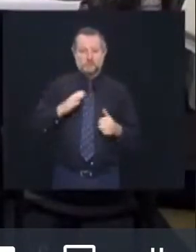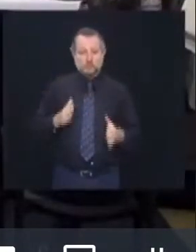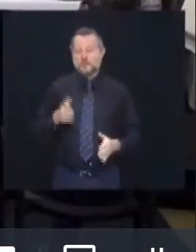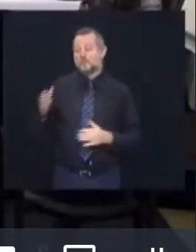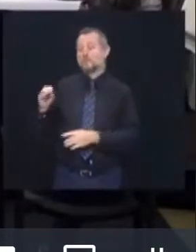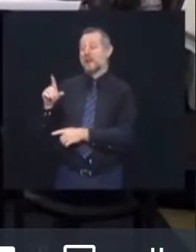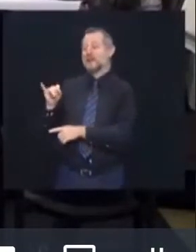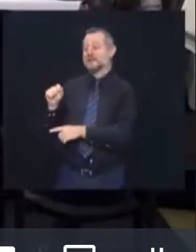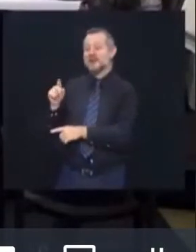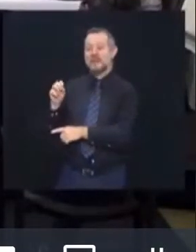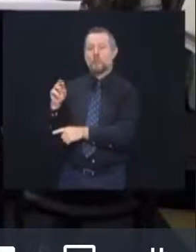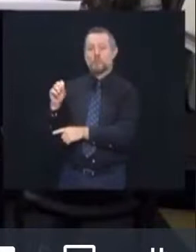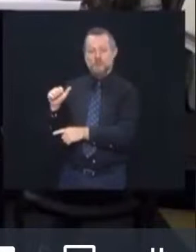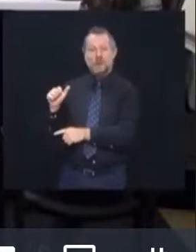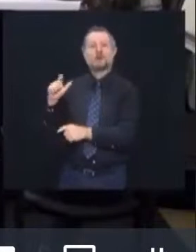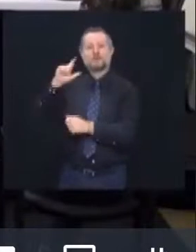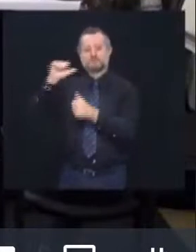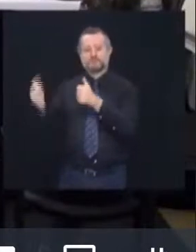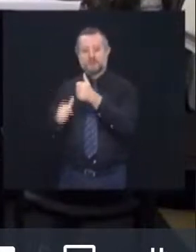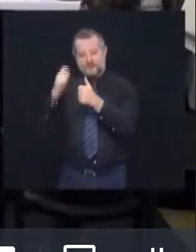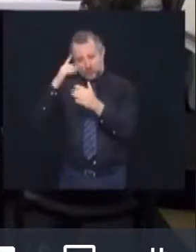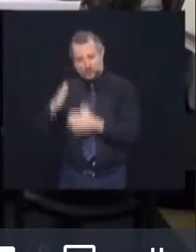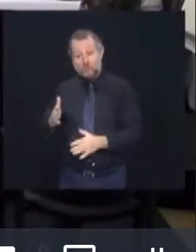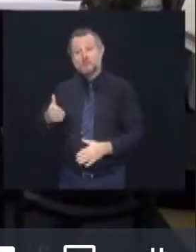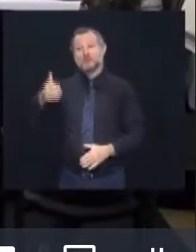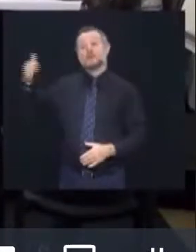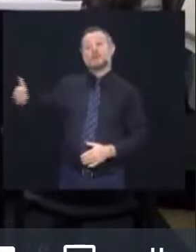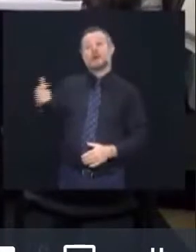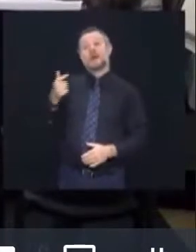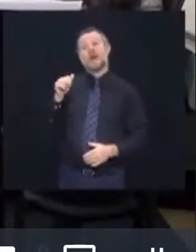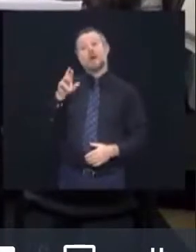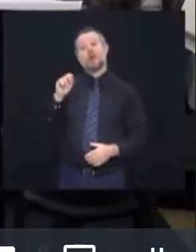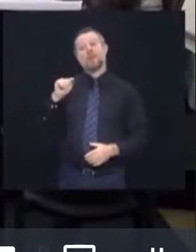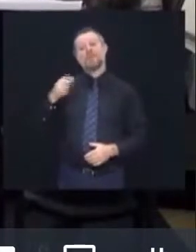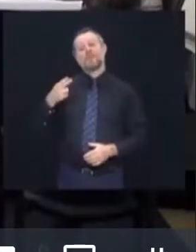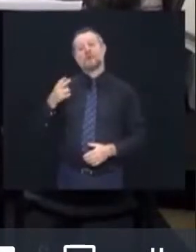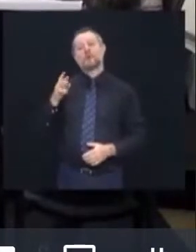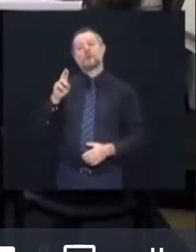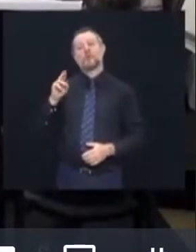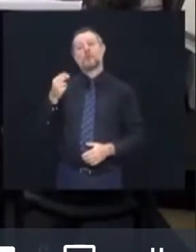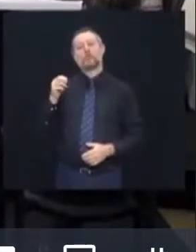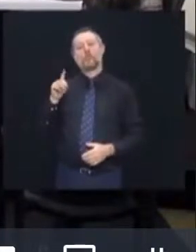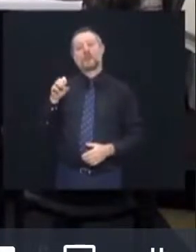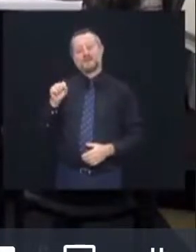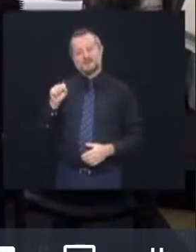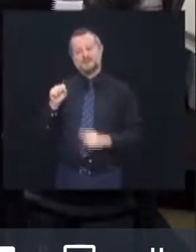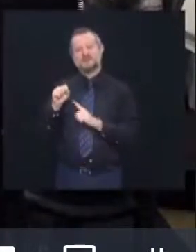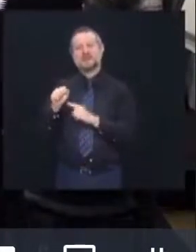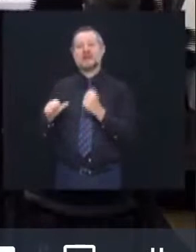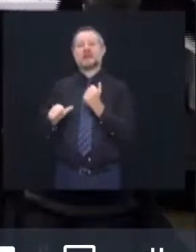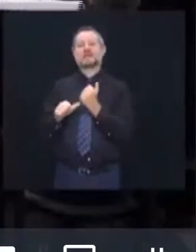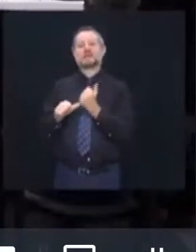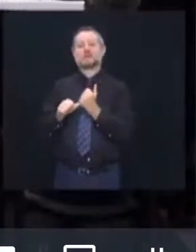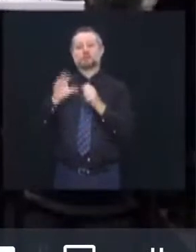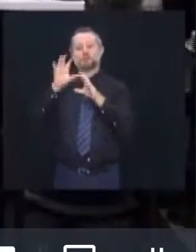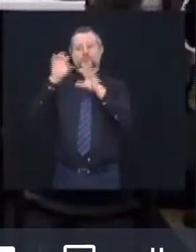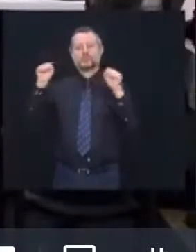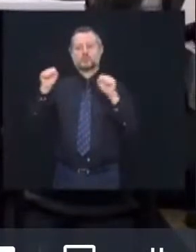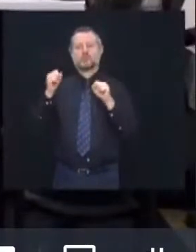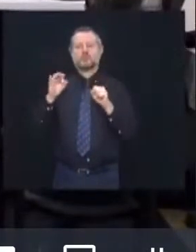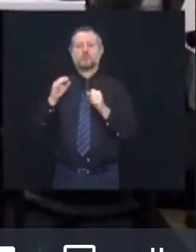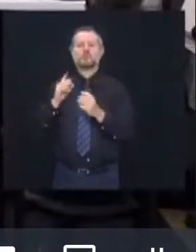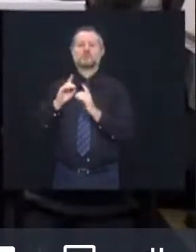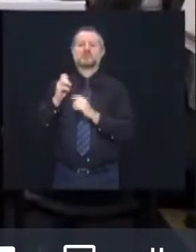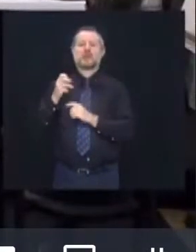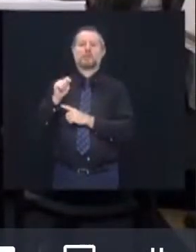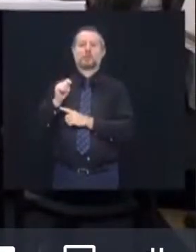Governor. To her right, Gareth Rhodes, who is Deputy Superintendent of Department of Financial Services and has been working with